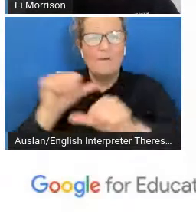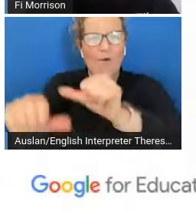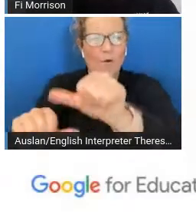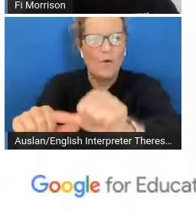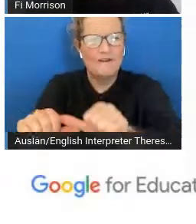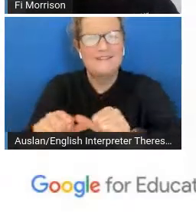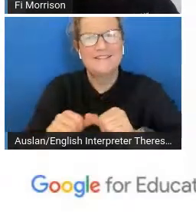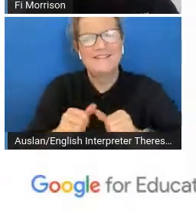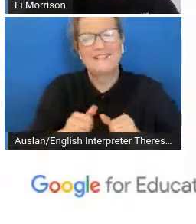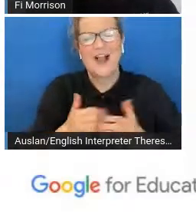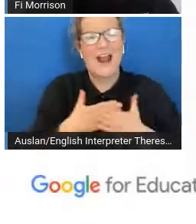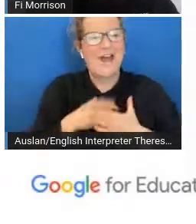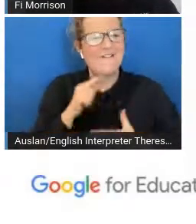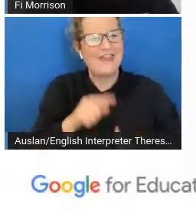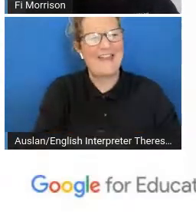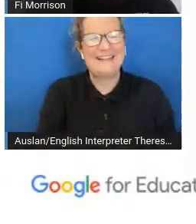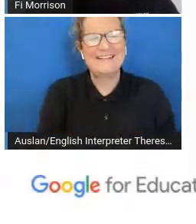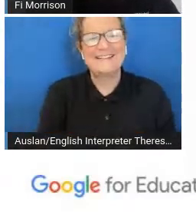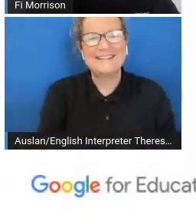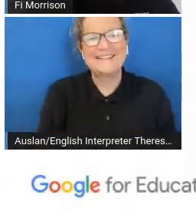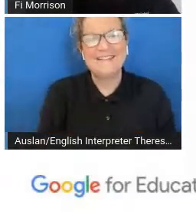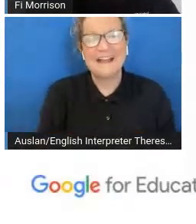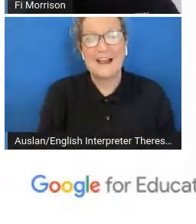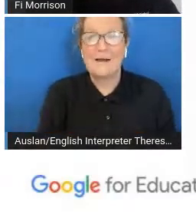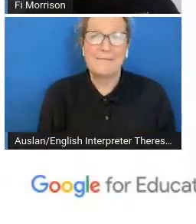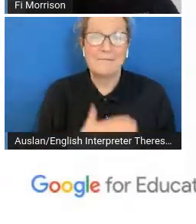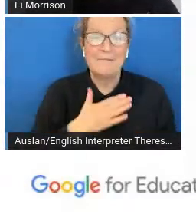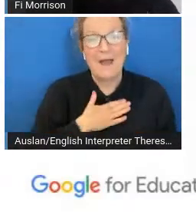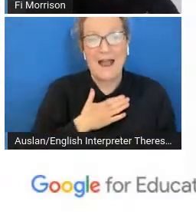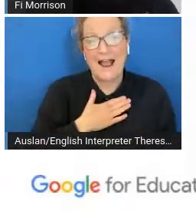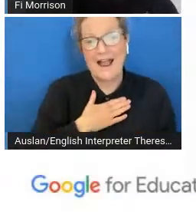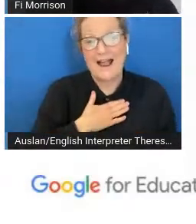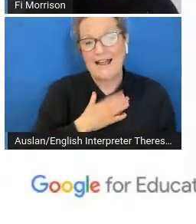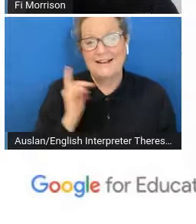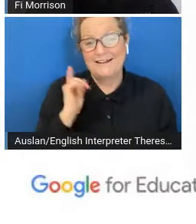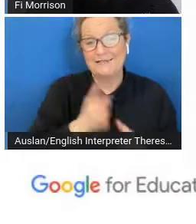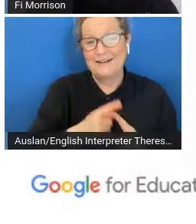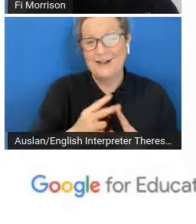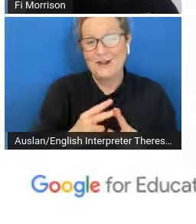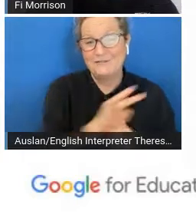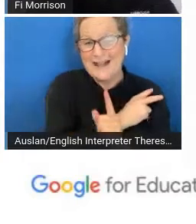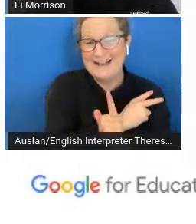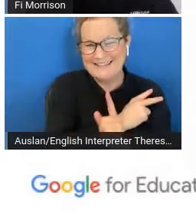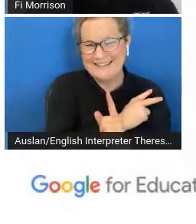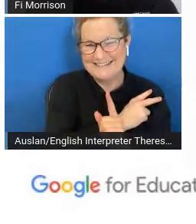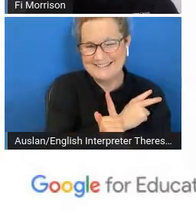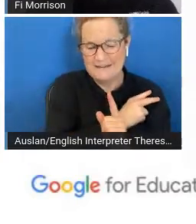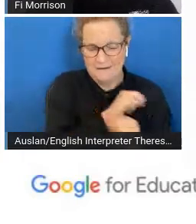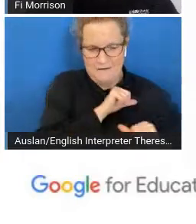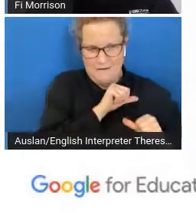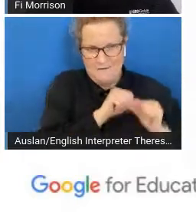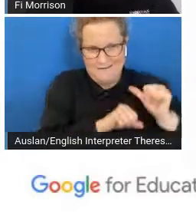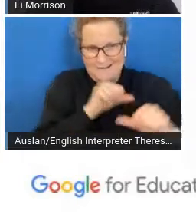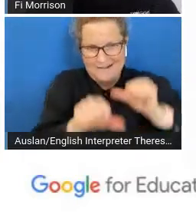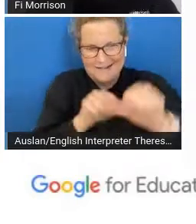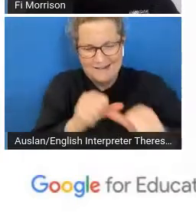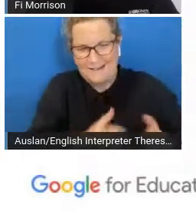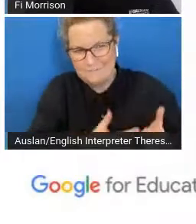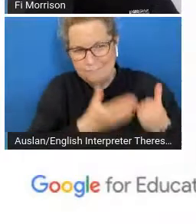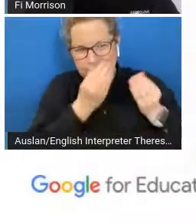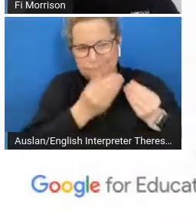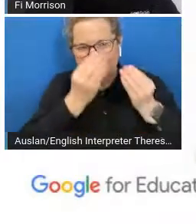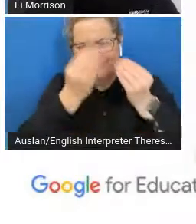that that concept. And that is my little segue into us having a quick look back at the process that we've been learning about during this